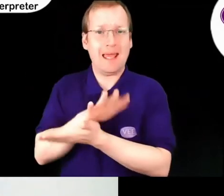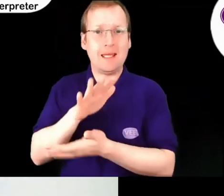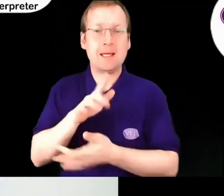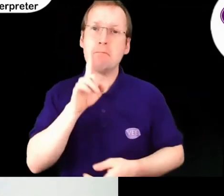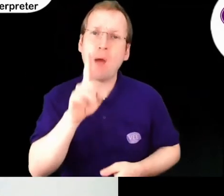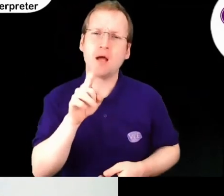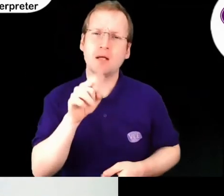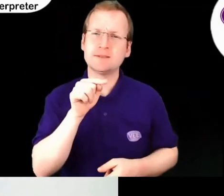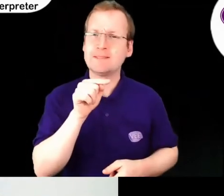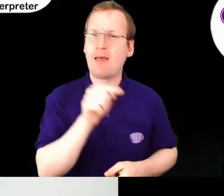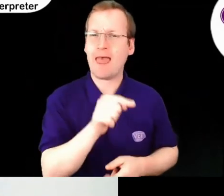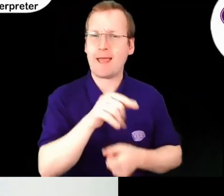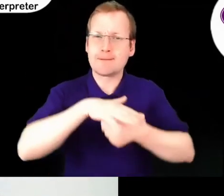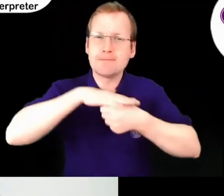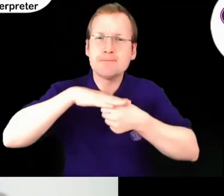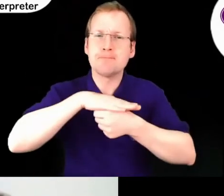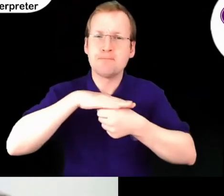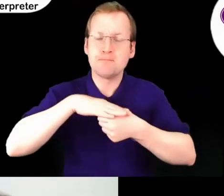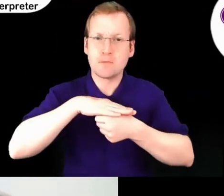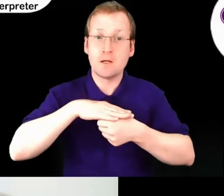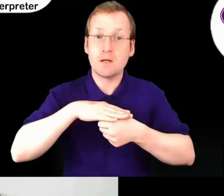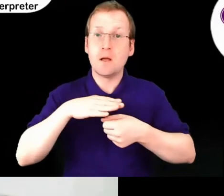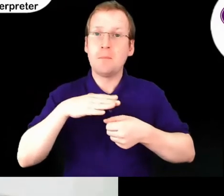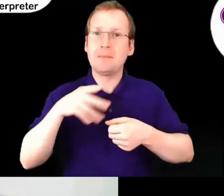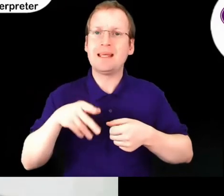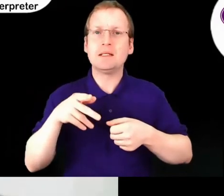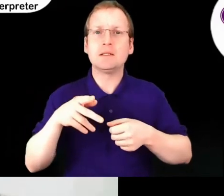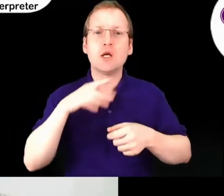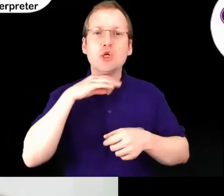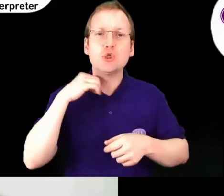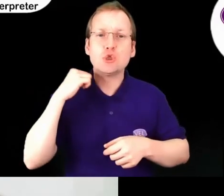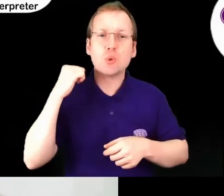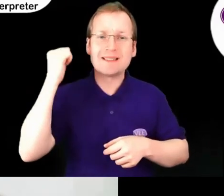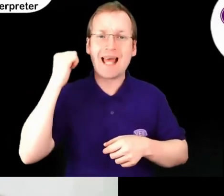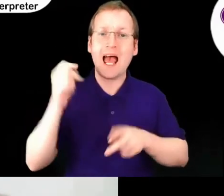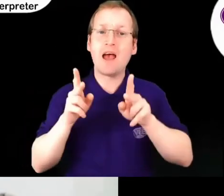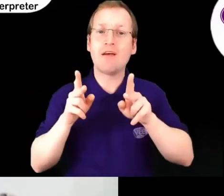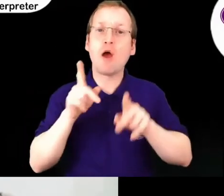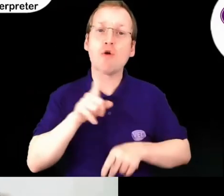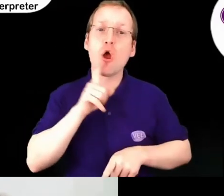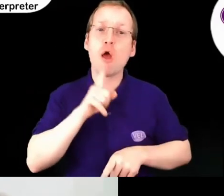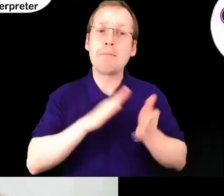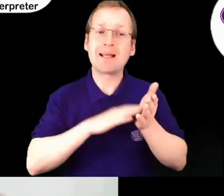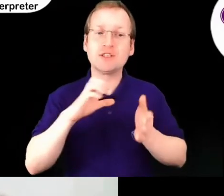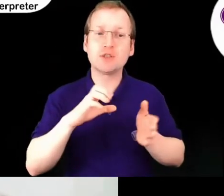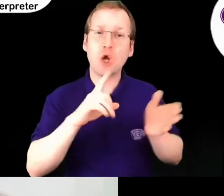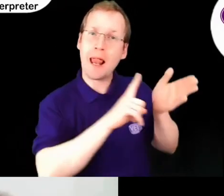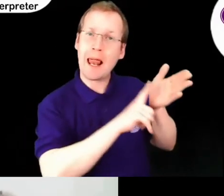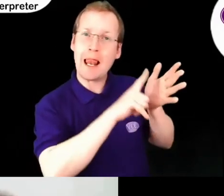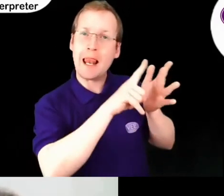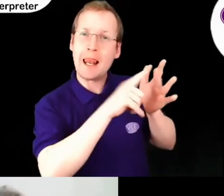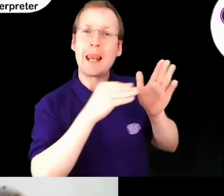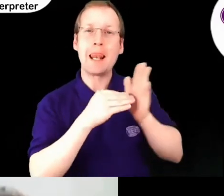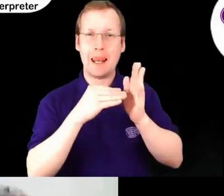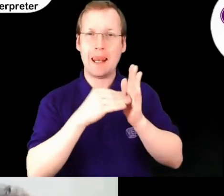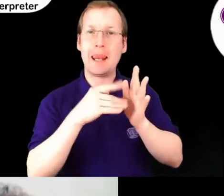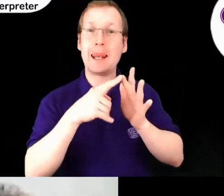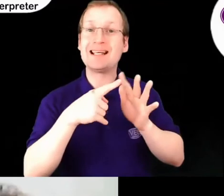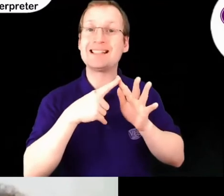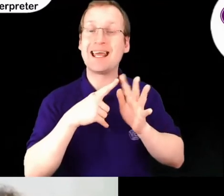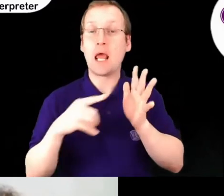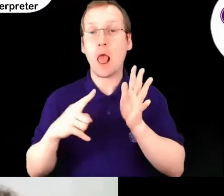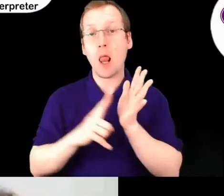was the death by suicide of a girl in Manchester and a girl called Lizzie Lowe. I knew nothing about